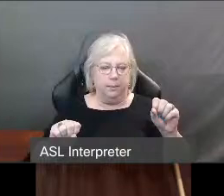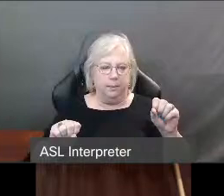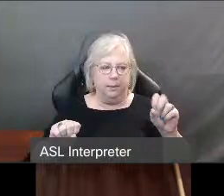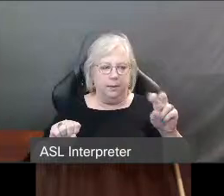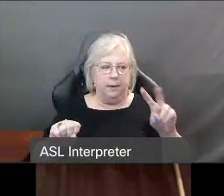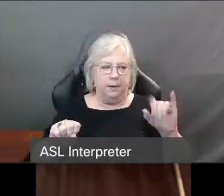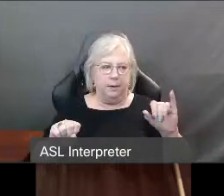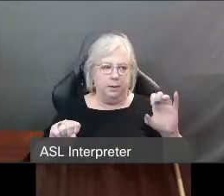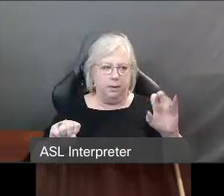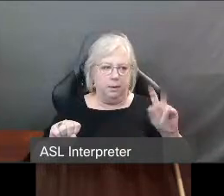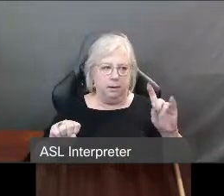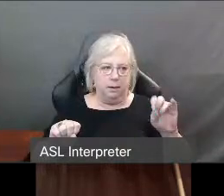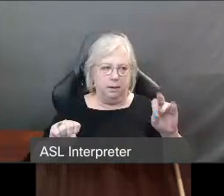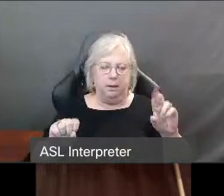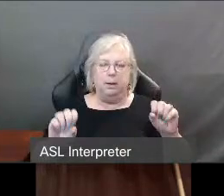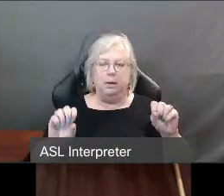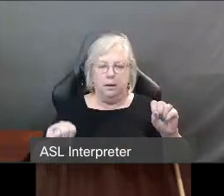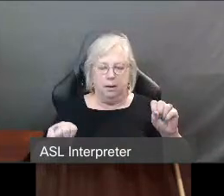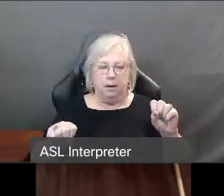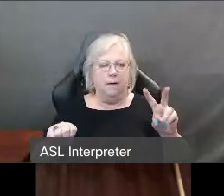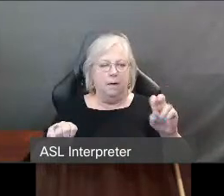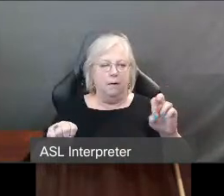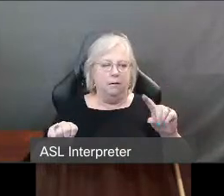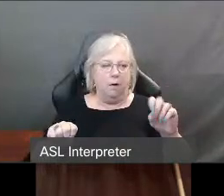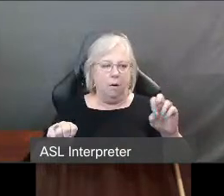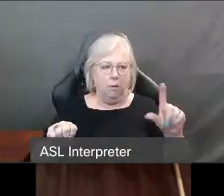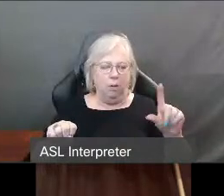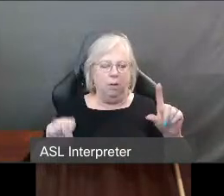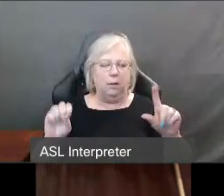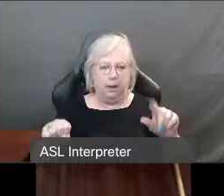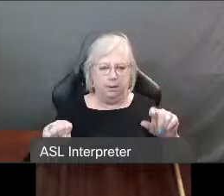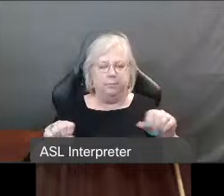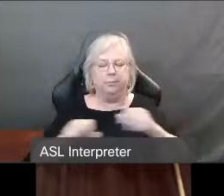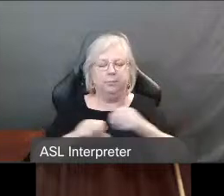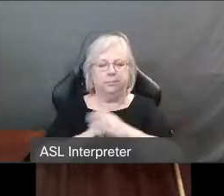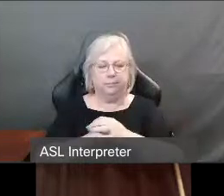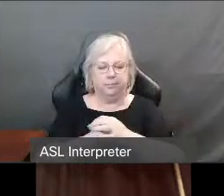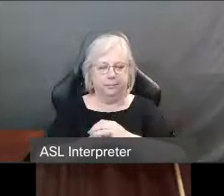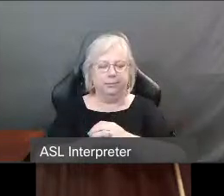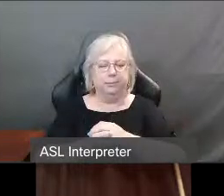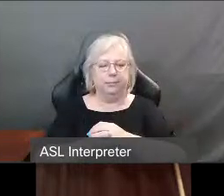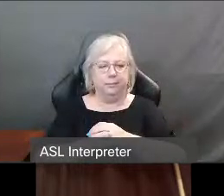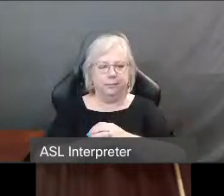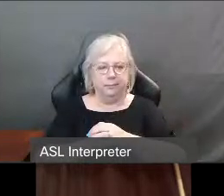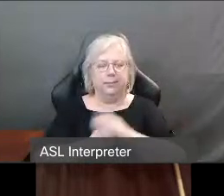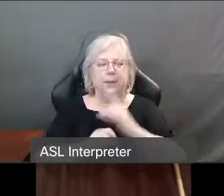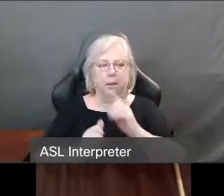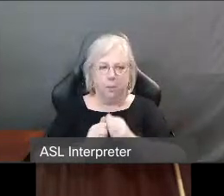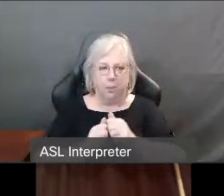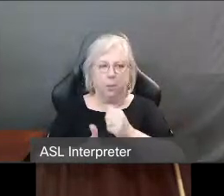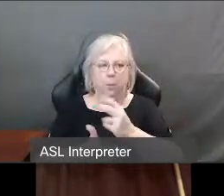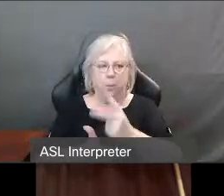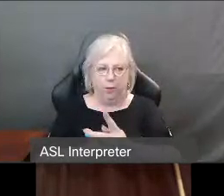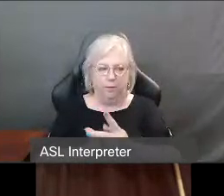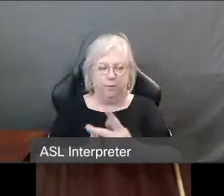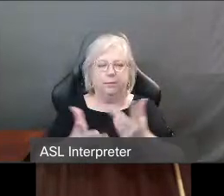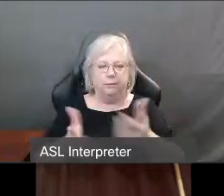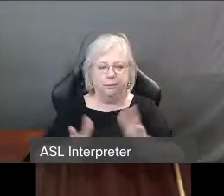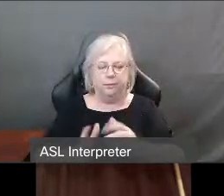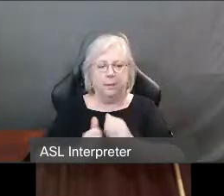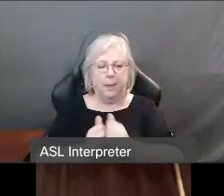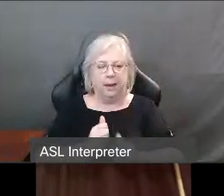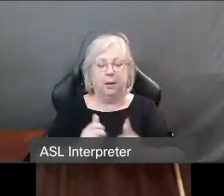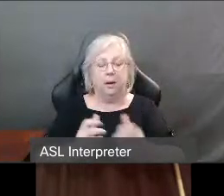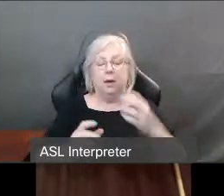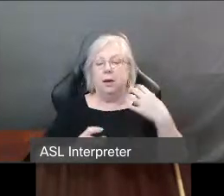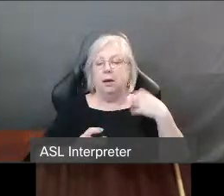Vickers, Yes. and Vogel. Yes. Motion's approved. Okay.